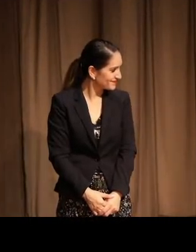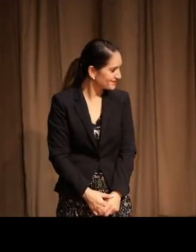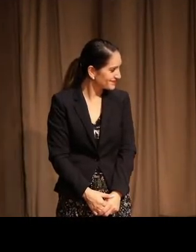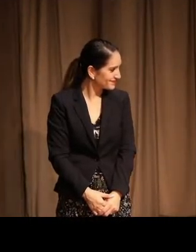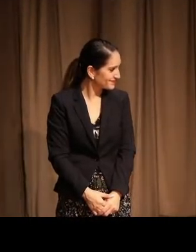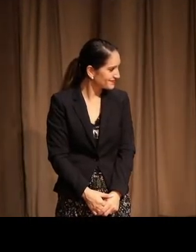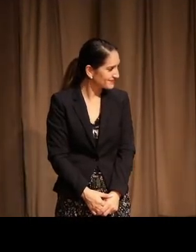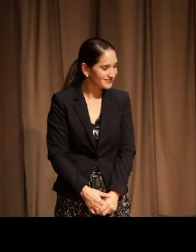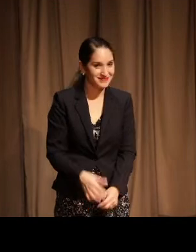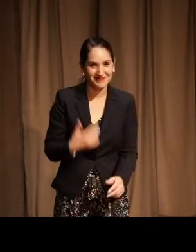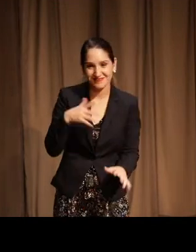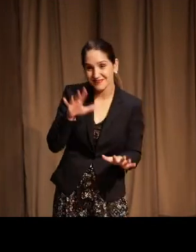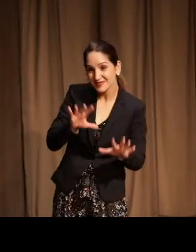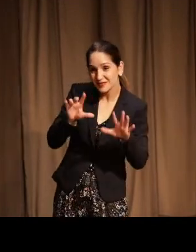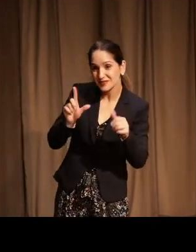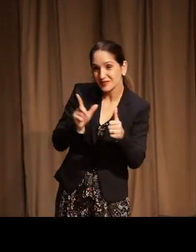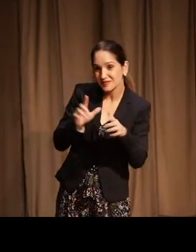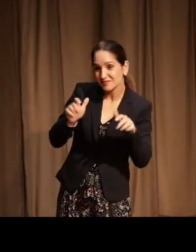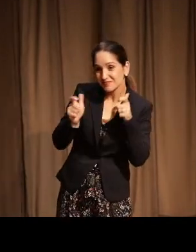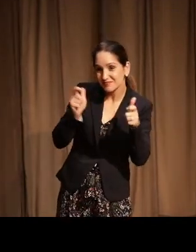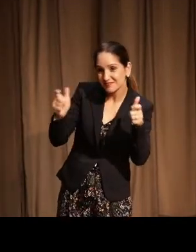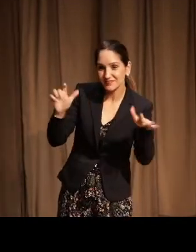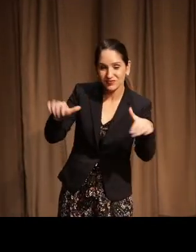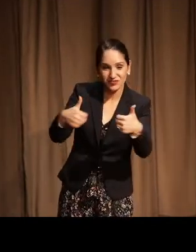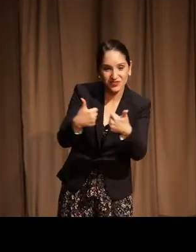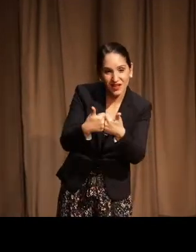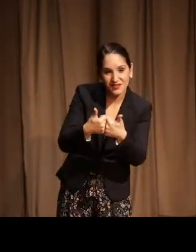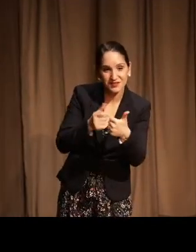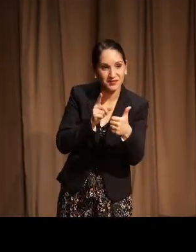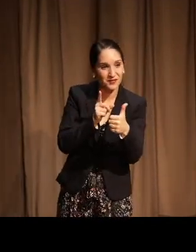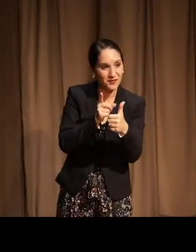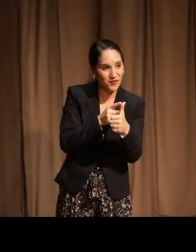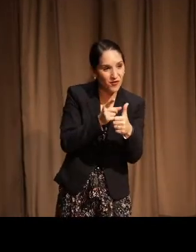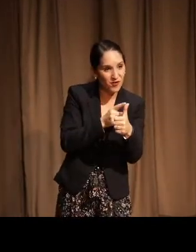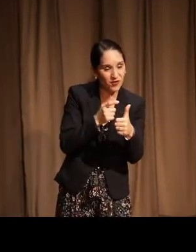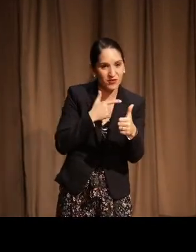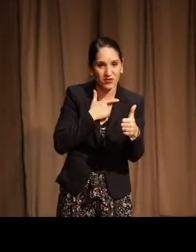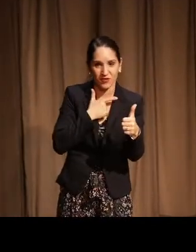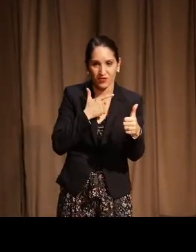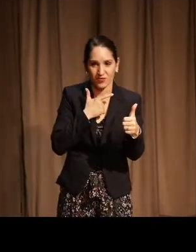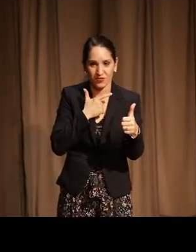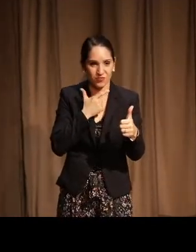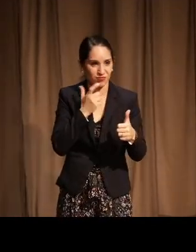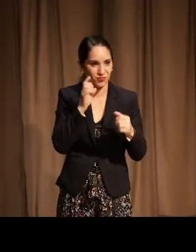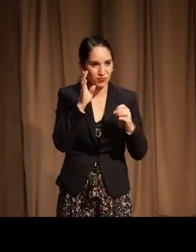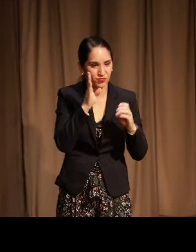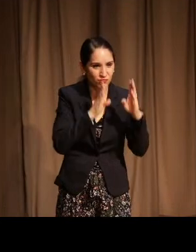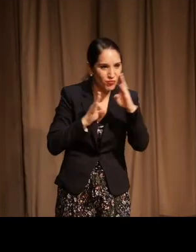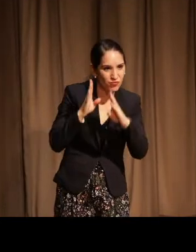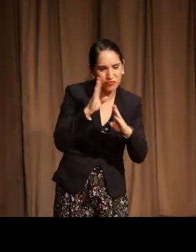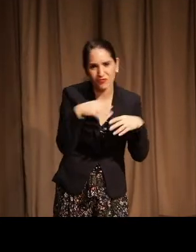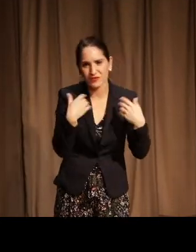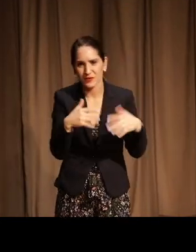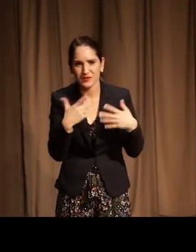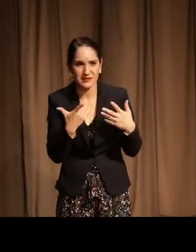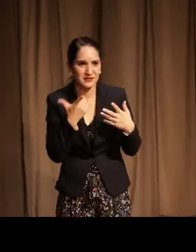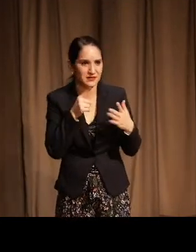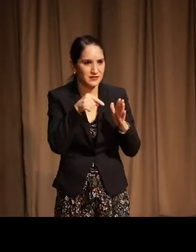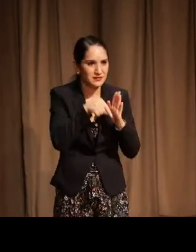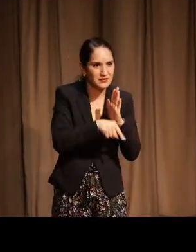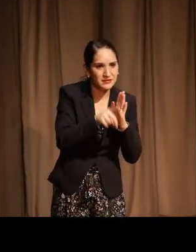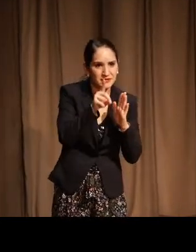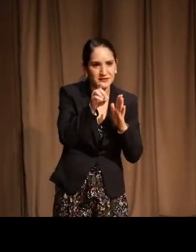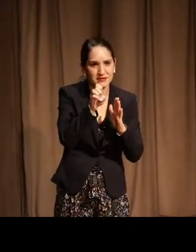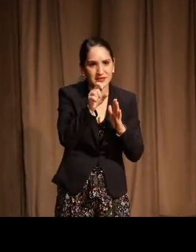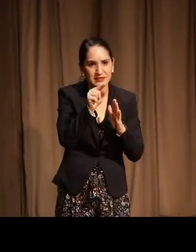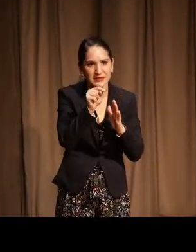It was a big challenge at the first to think about the project. I was worried about the details, so I get lost of the